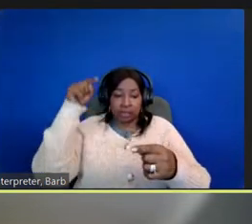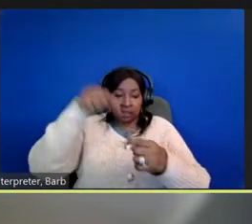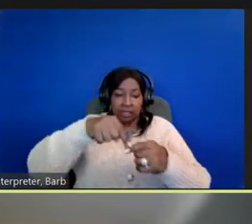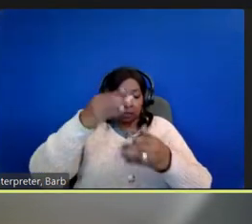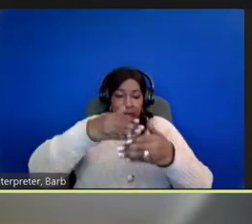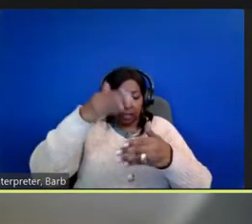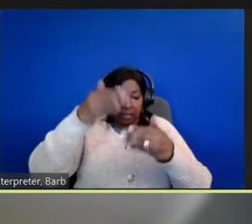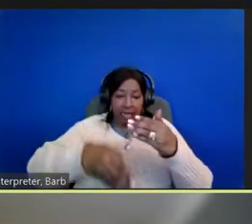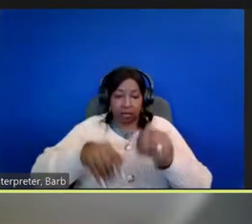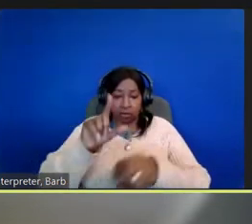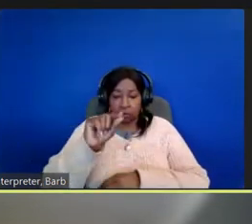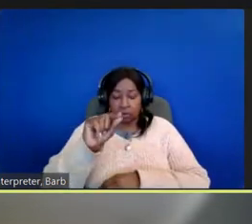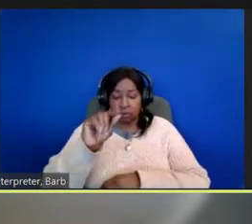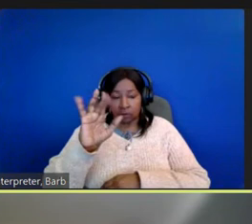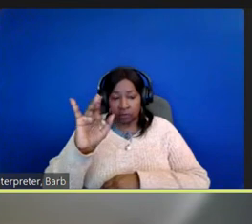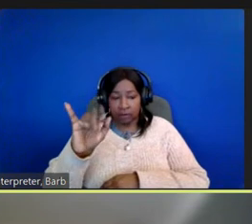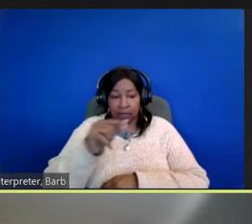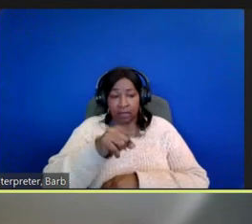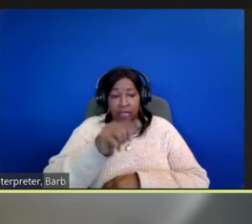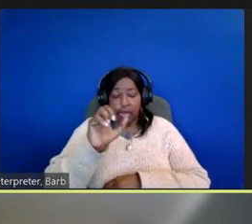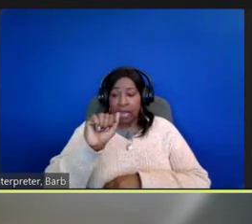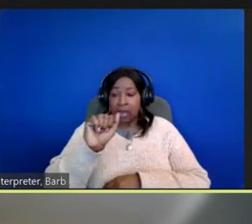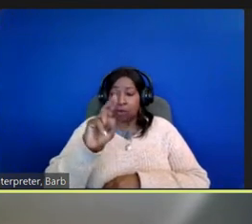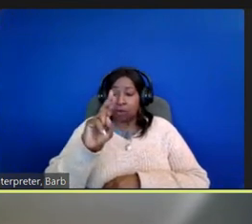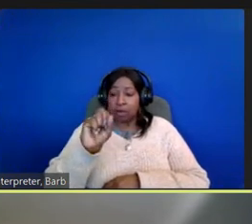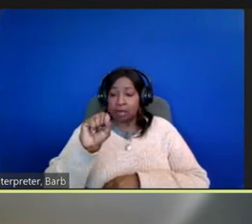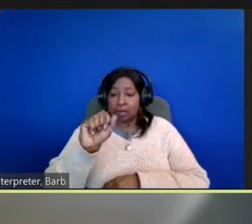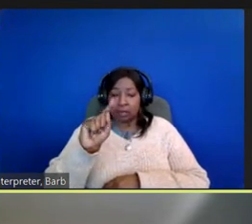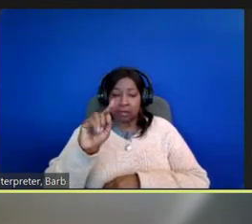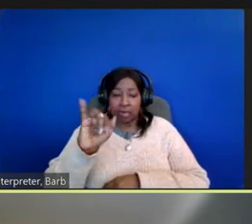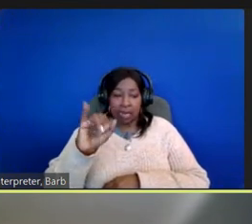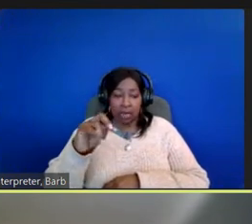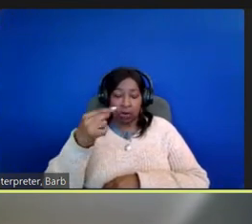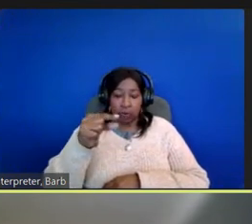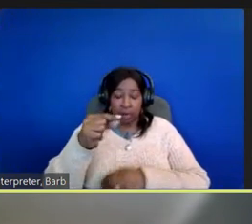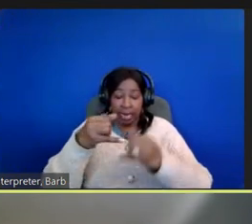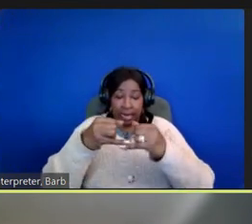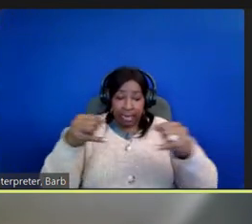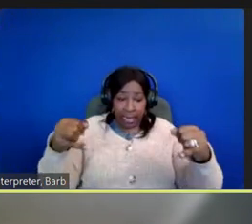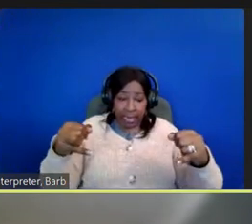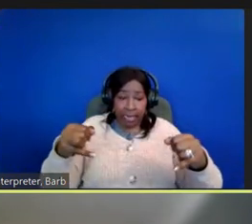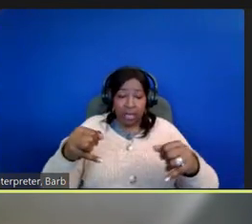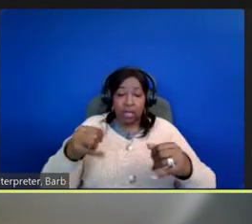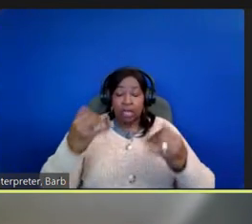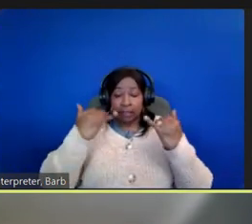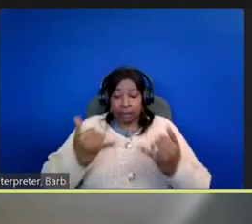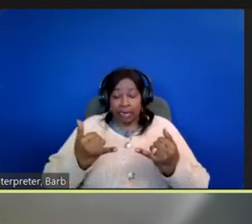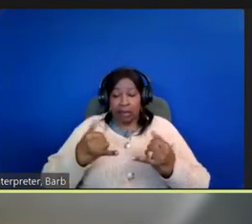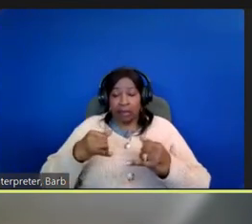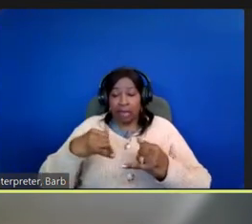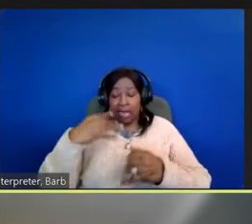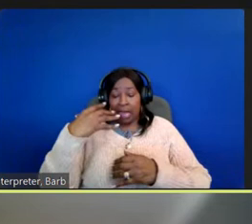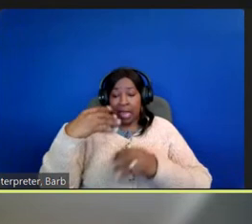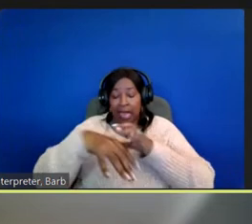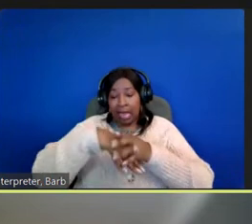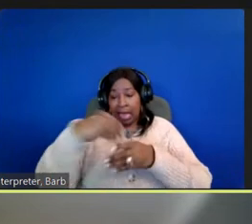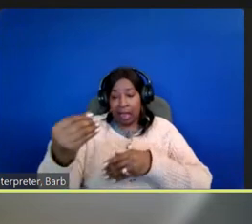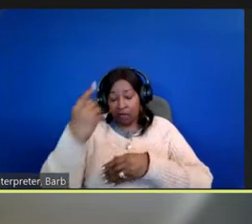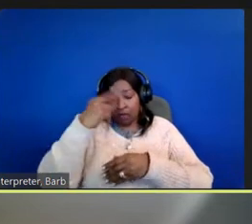2025. Austin Green Line Station and Lake Street is currently out to bid. We're expecting those bids to come in early